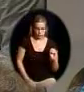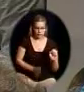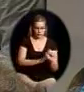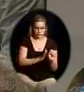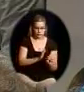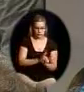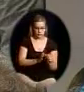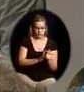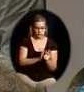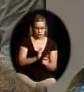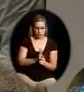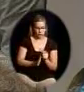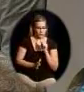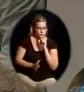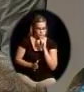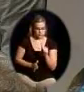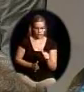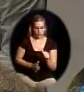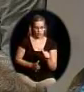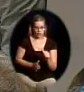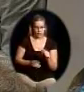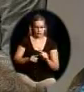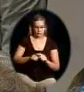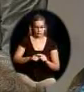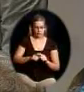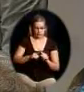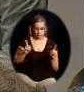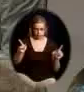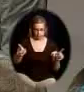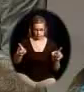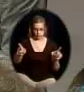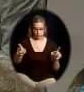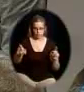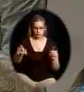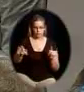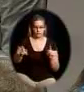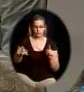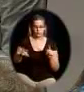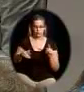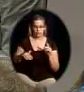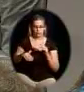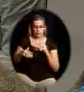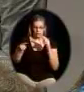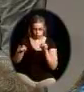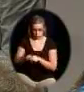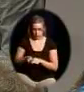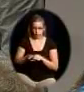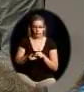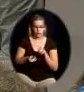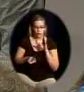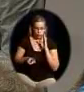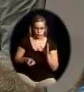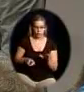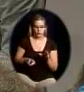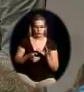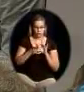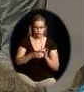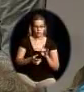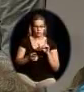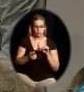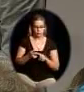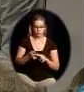not inconsistent with the doctrine of sovereign immunity, the agreement shall be subject to and